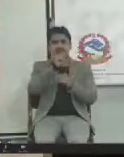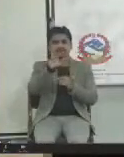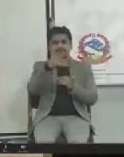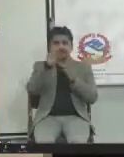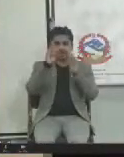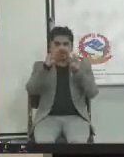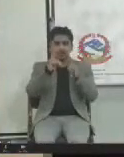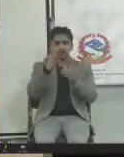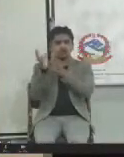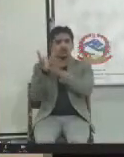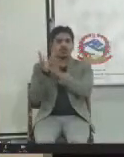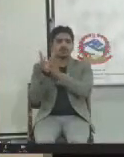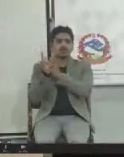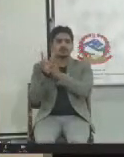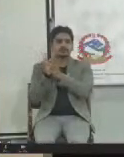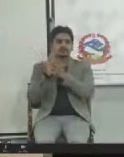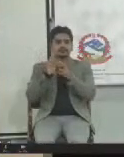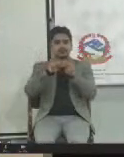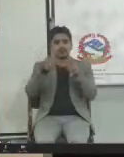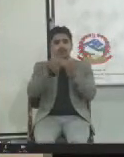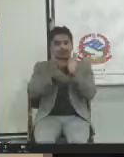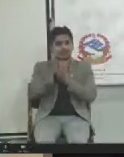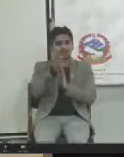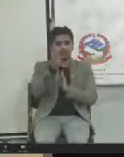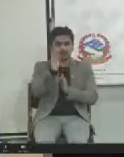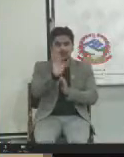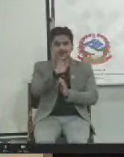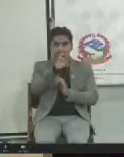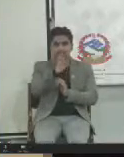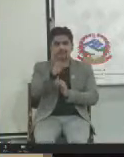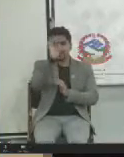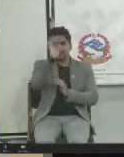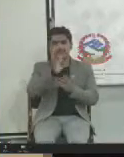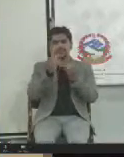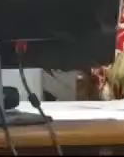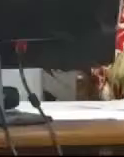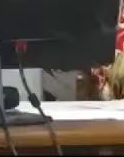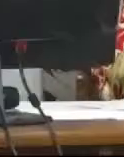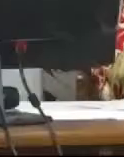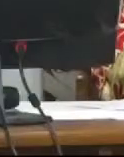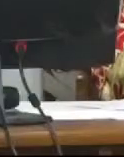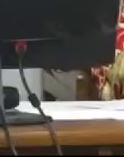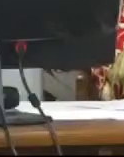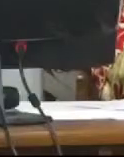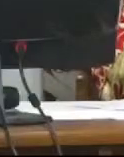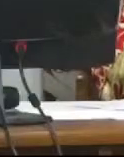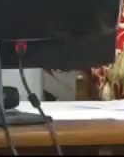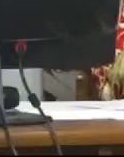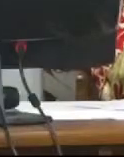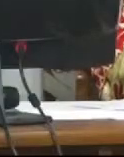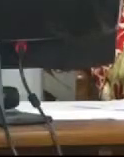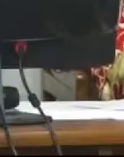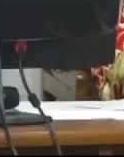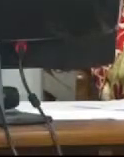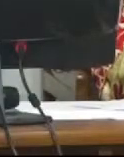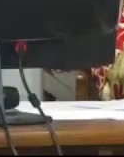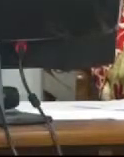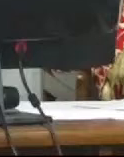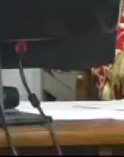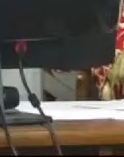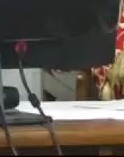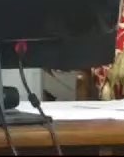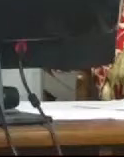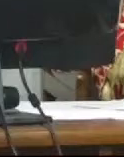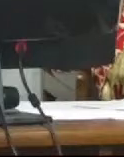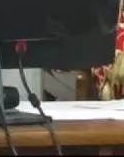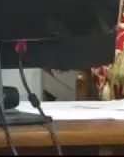of the ministry in disaster time. In the period of disaster, communication is very important. And for the communication, what